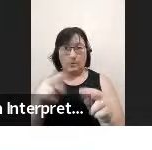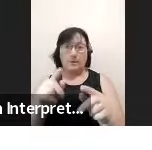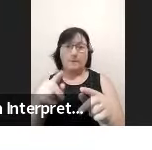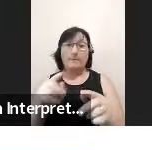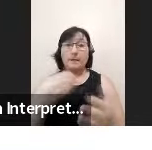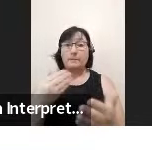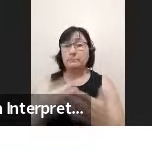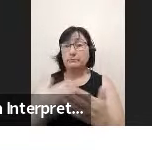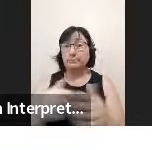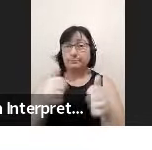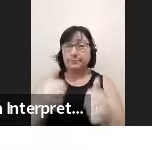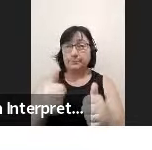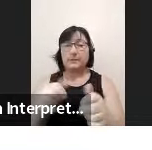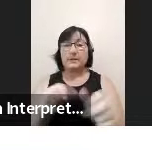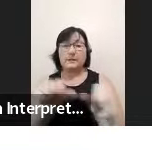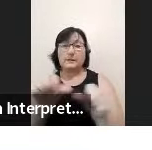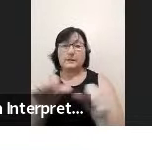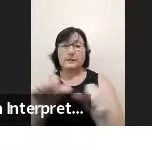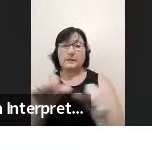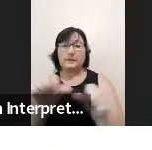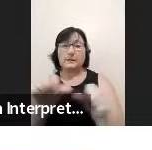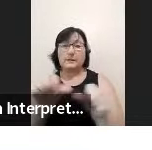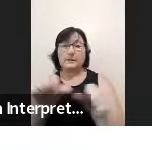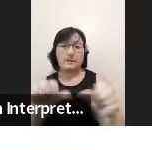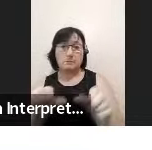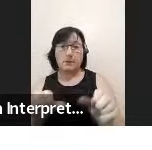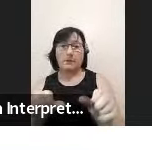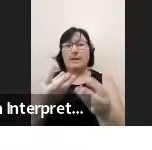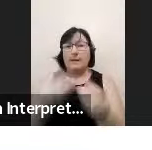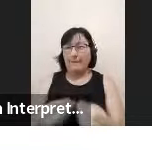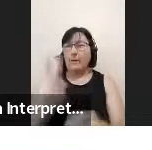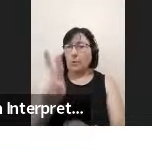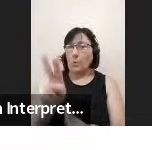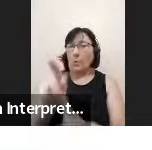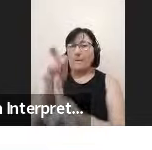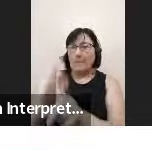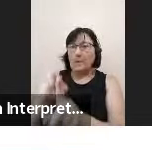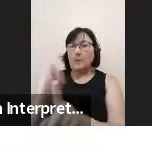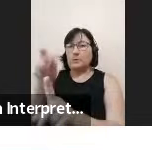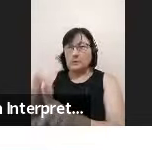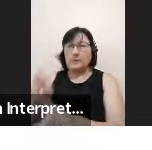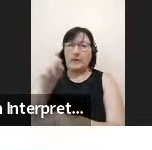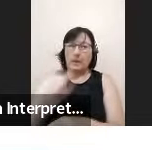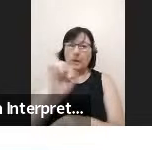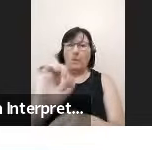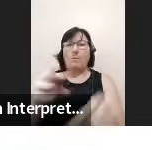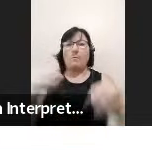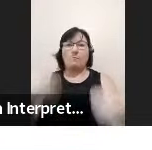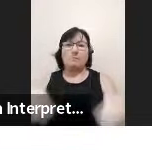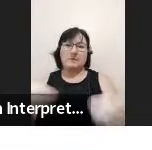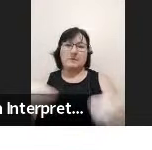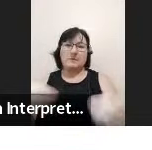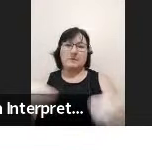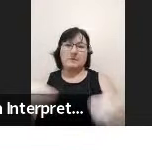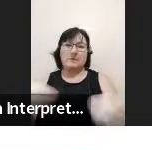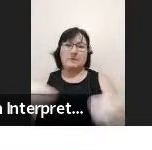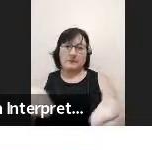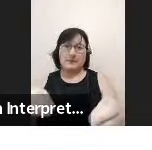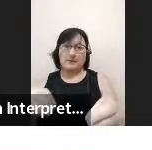have 2 people that are competent within your organization in terms of the SARS legislation or the SARS tax